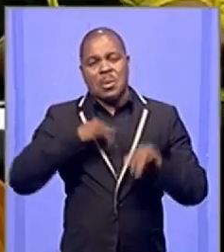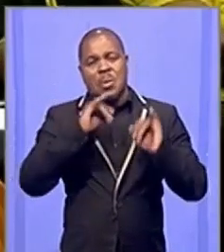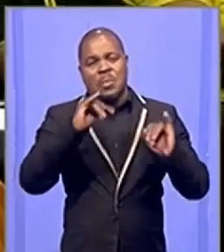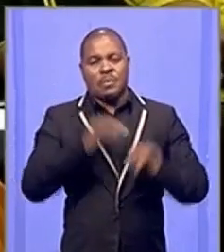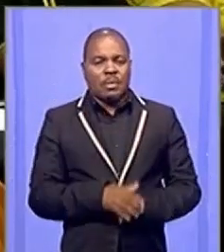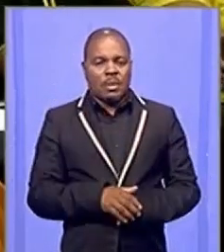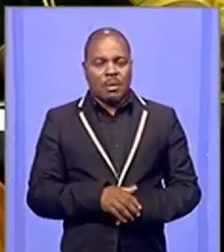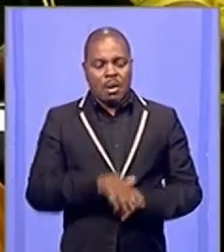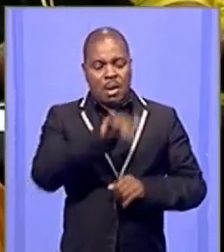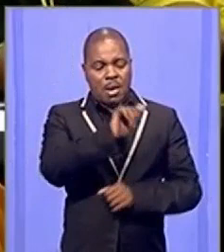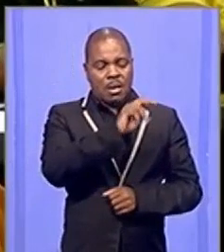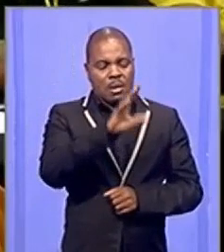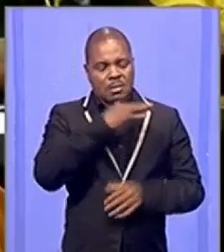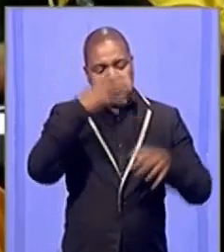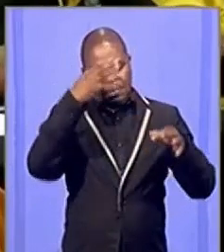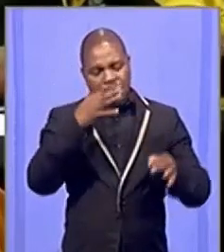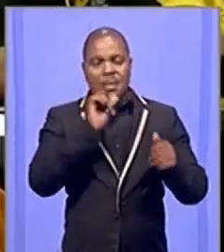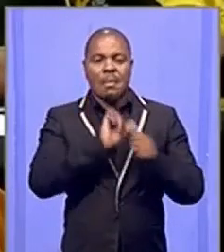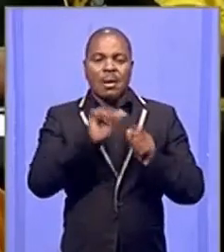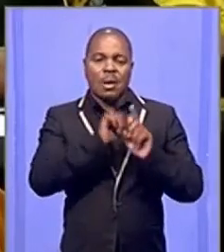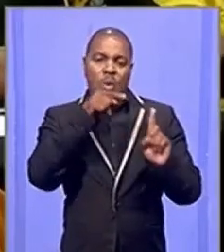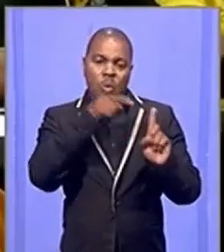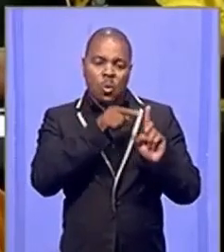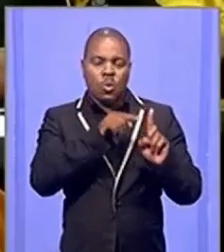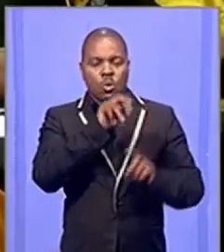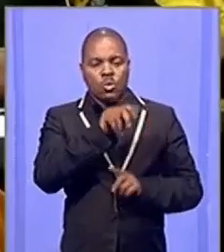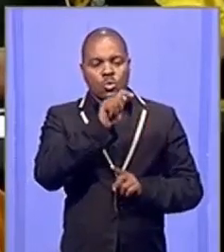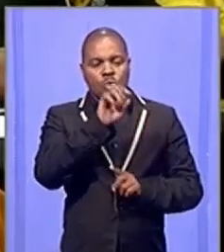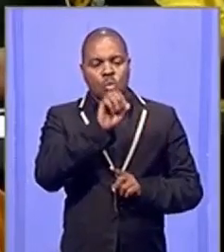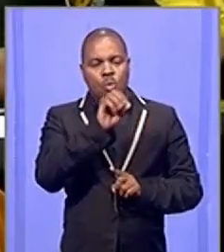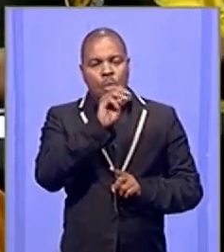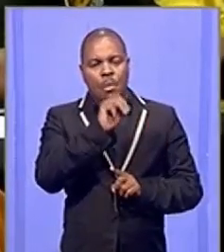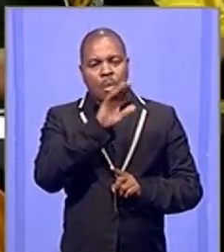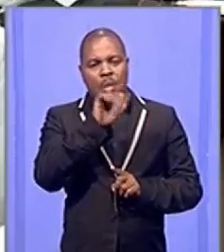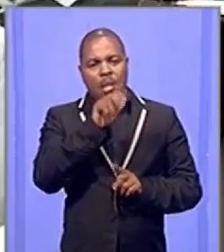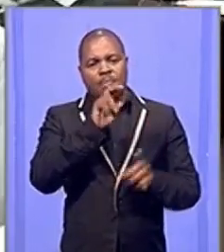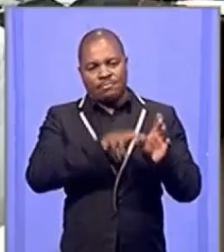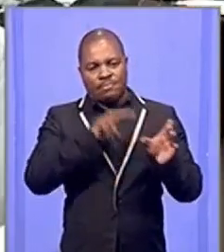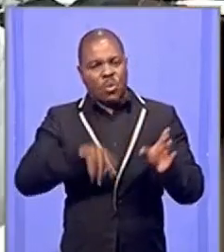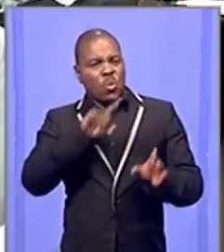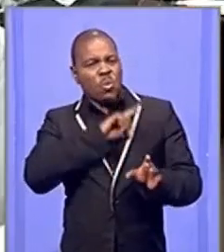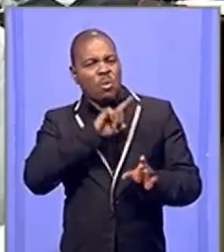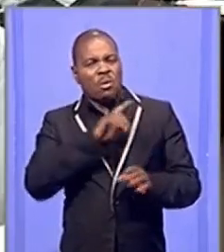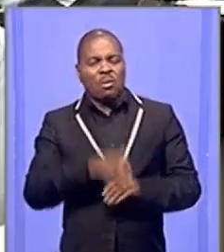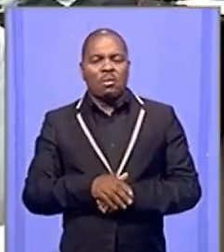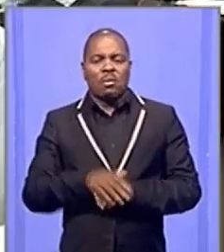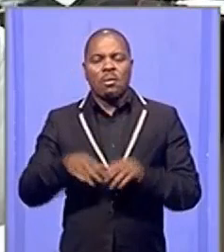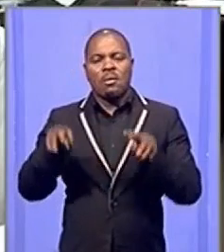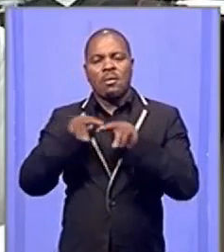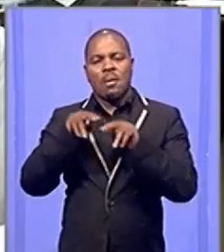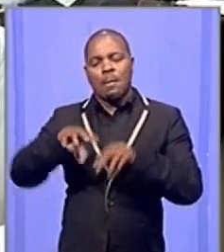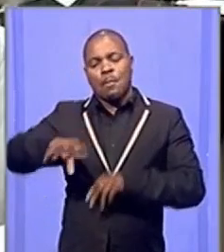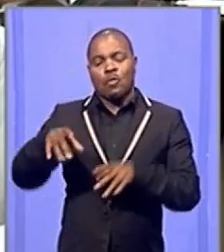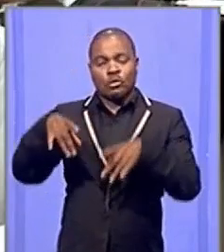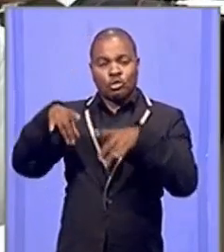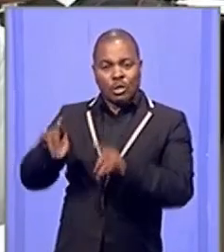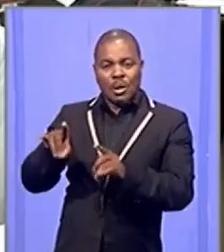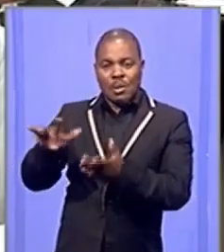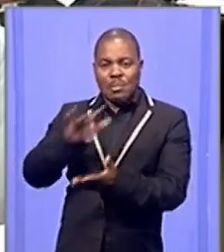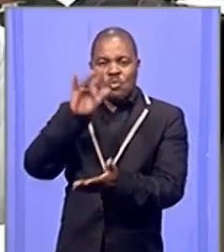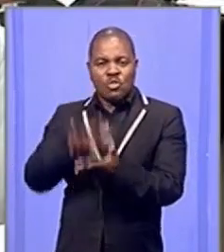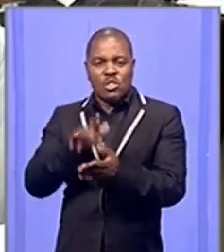le tsere tshwetso gore Ntombela a tloge mo maemong a gagwe morago ga gore a tlholege go bona boemo jwa modulasetulo fa lekoko le ne le